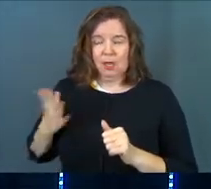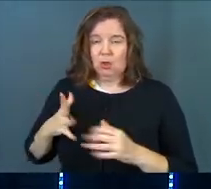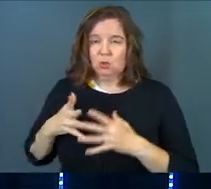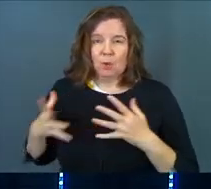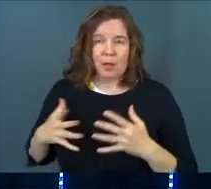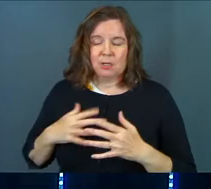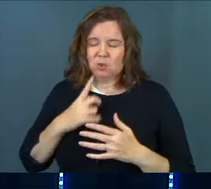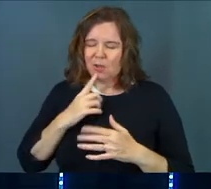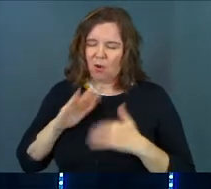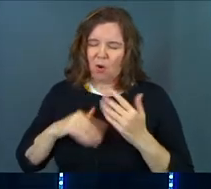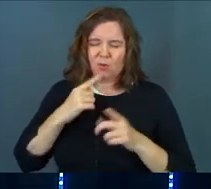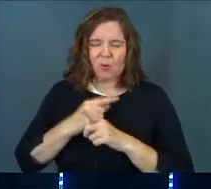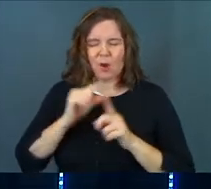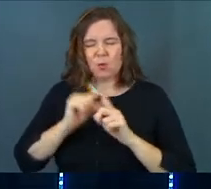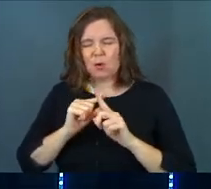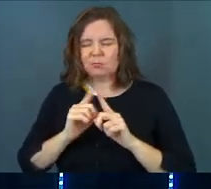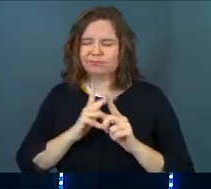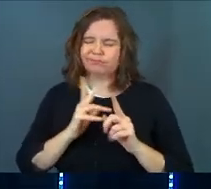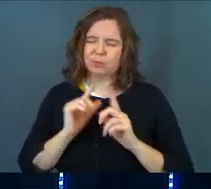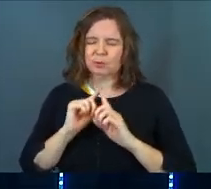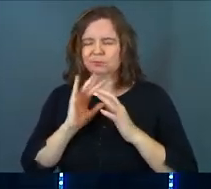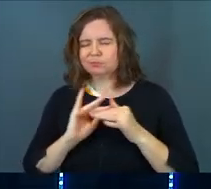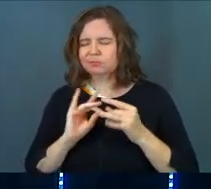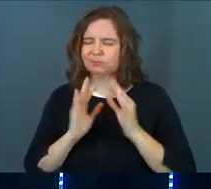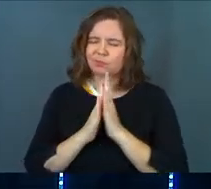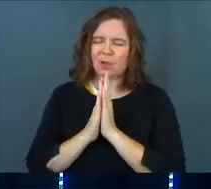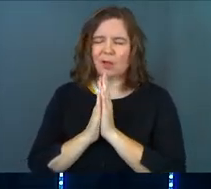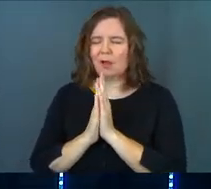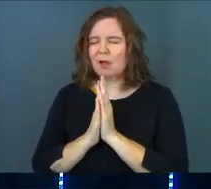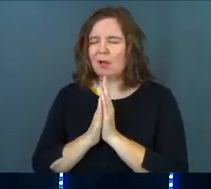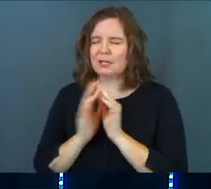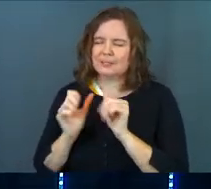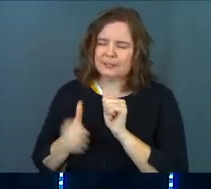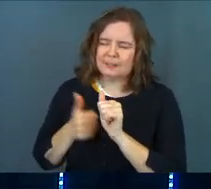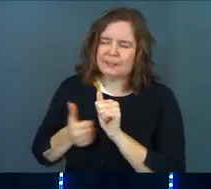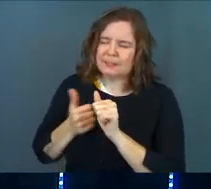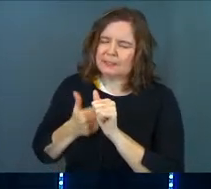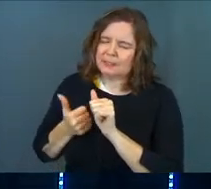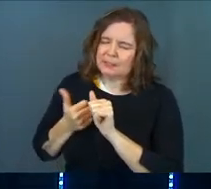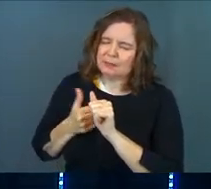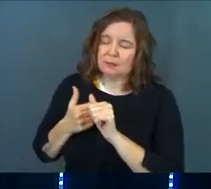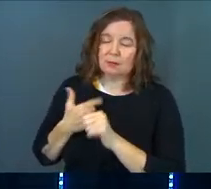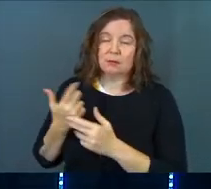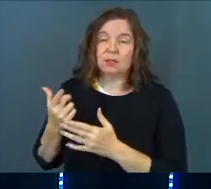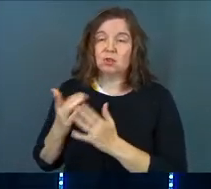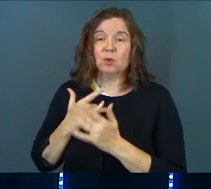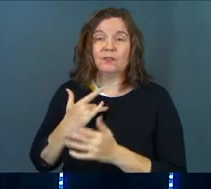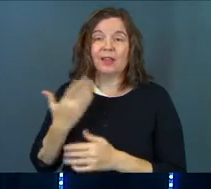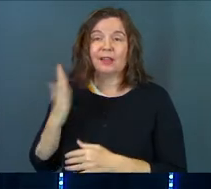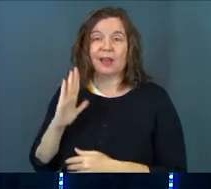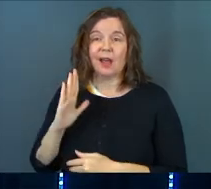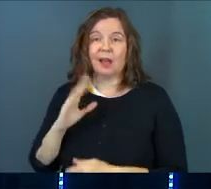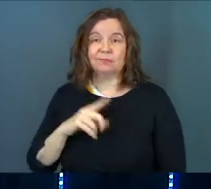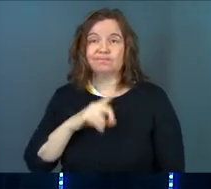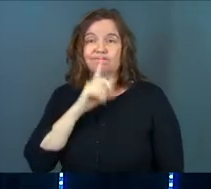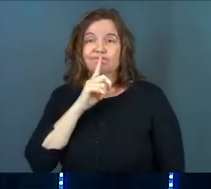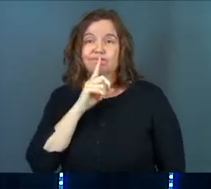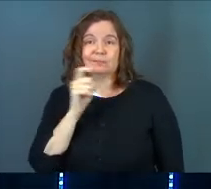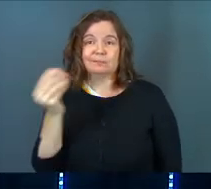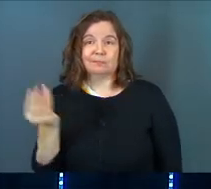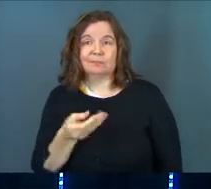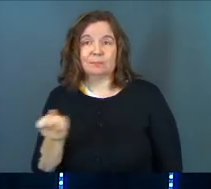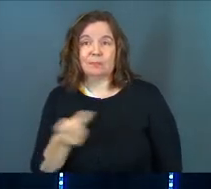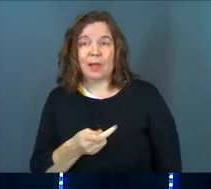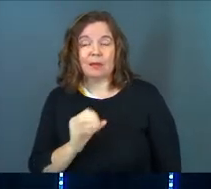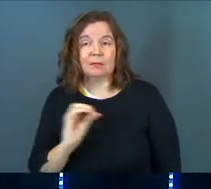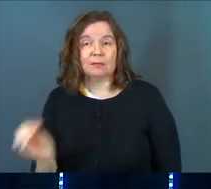so much and you said all the right words, you prayed all the right words, and you persisted in all this, and you feel like God just didn't bring